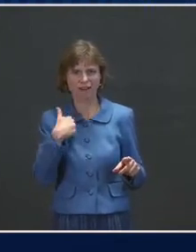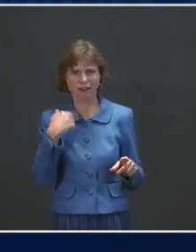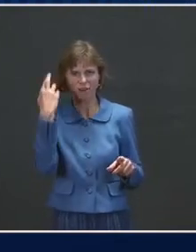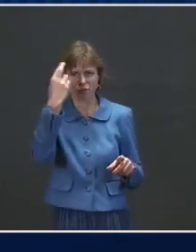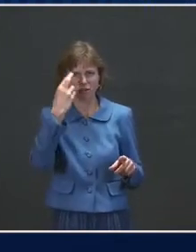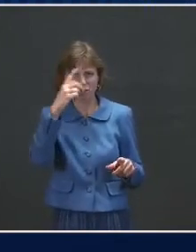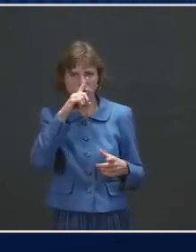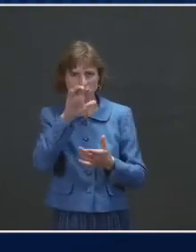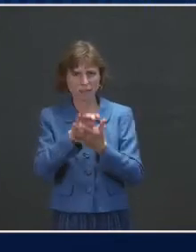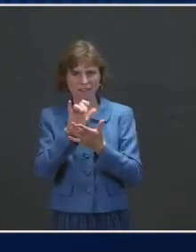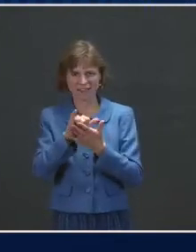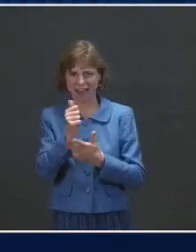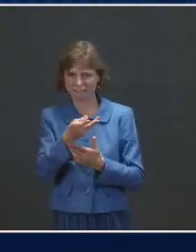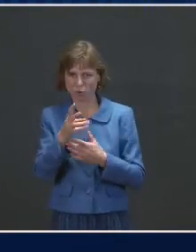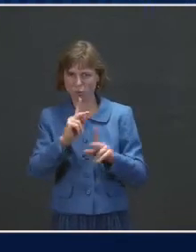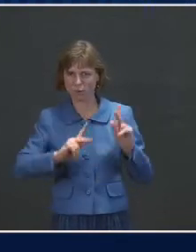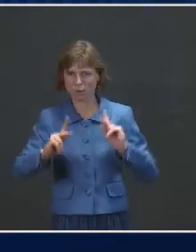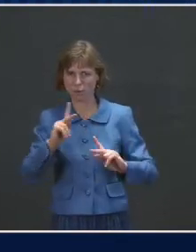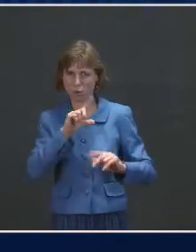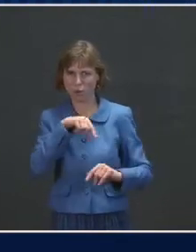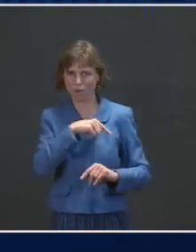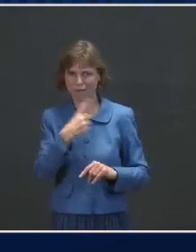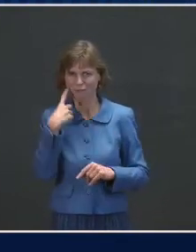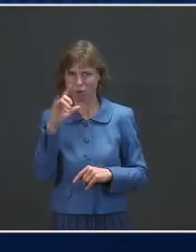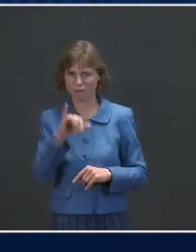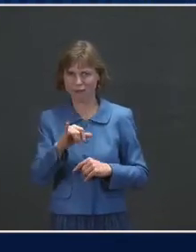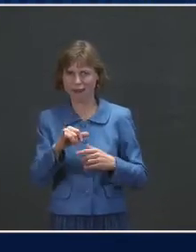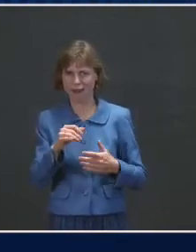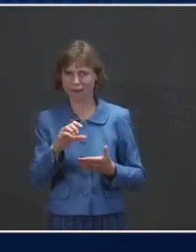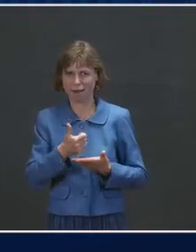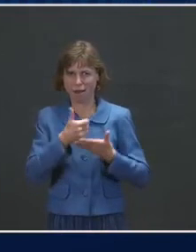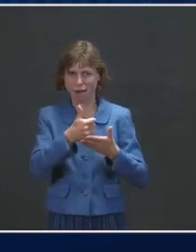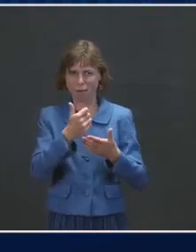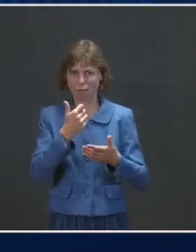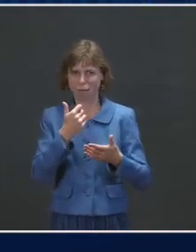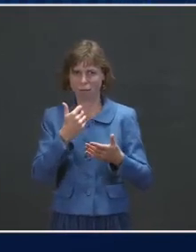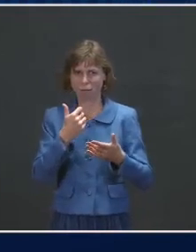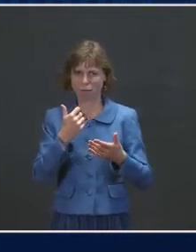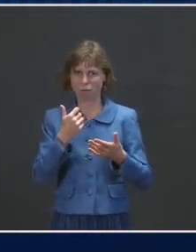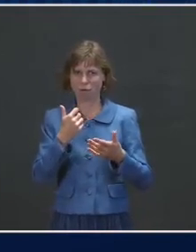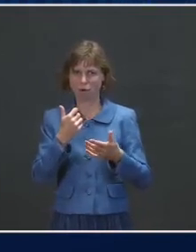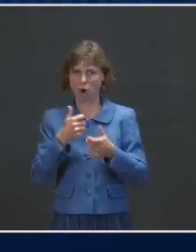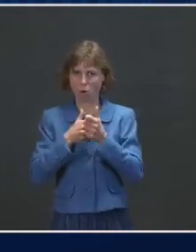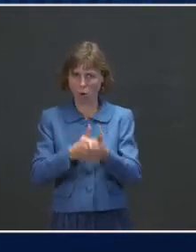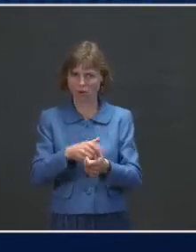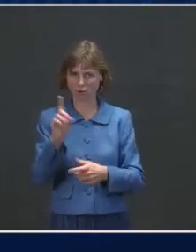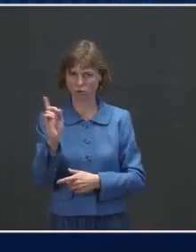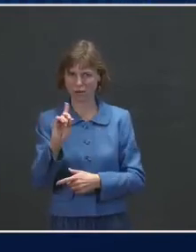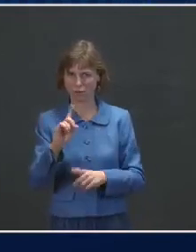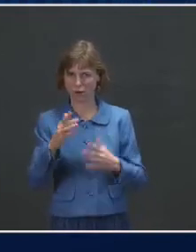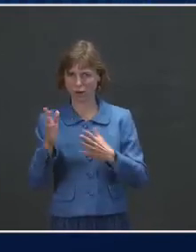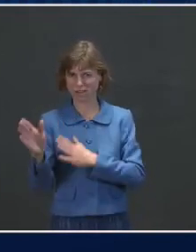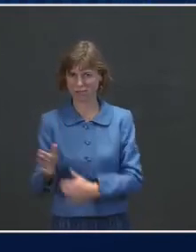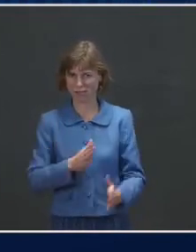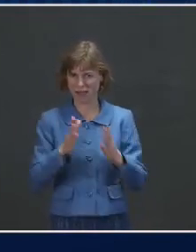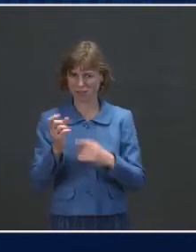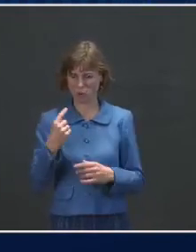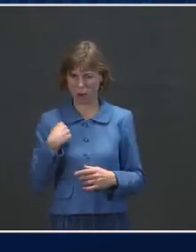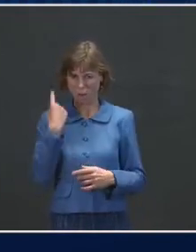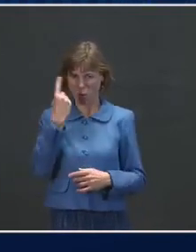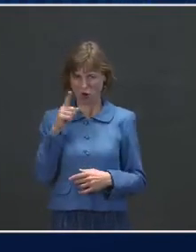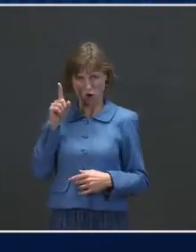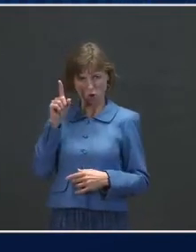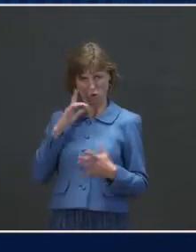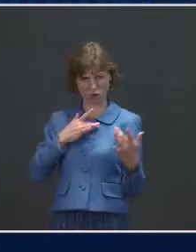that fewer people would qualify for that aid under the Democrats' plan. So I'm wondering if that's something you guys are concerned